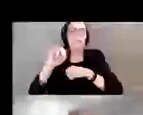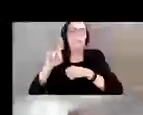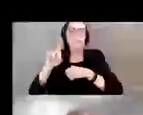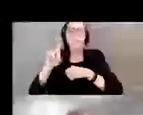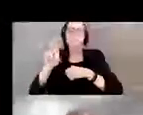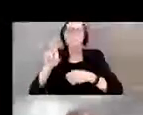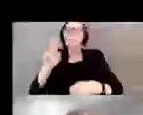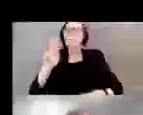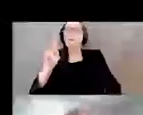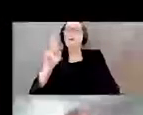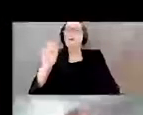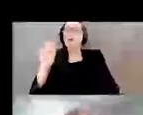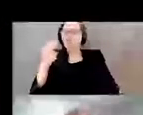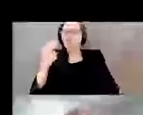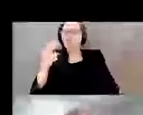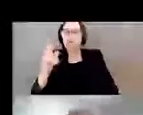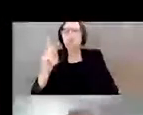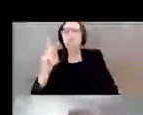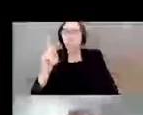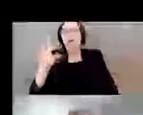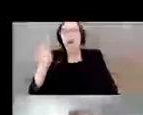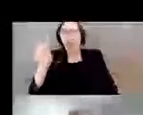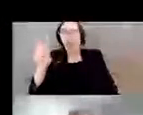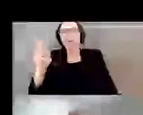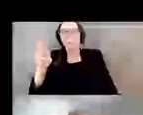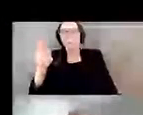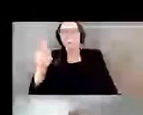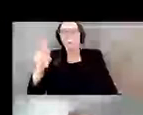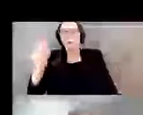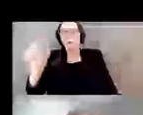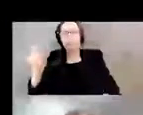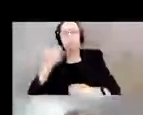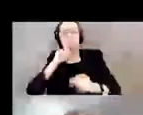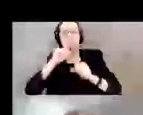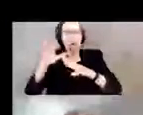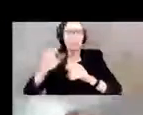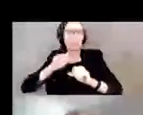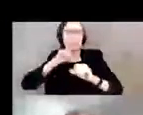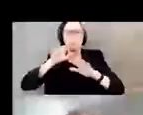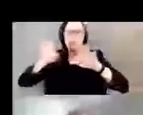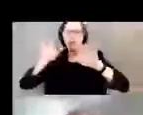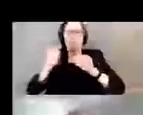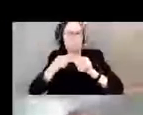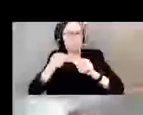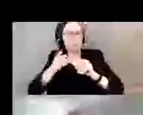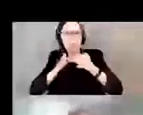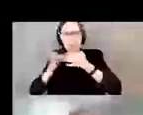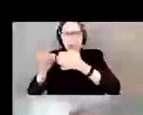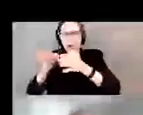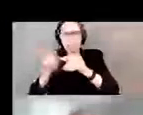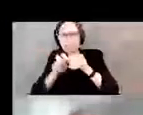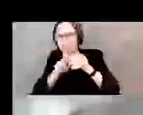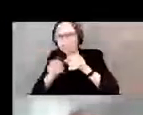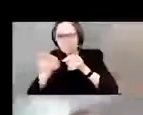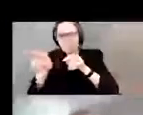the Khyber Pass. You have a very mountainous region with very few roadways to get in. Afghanistan